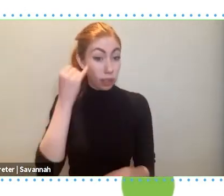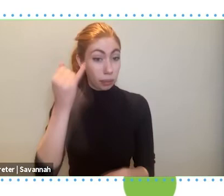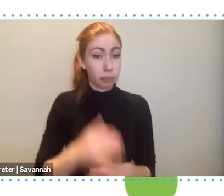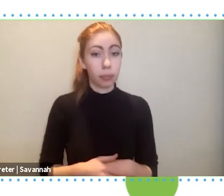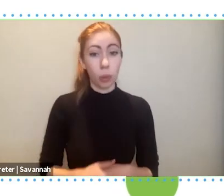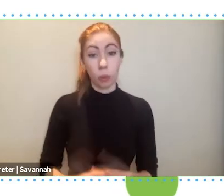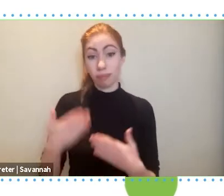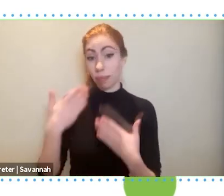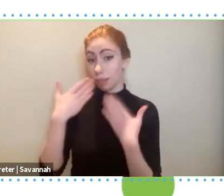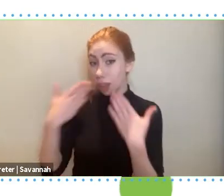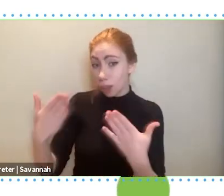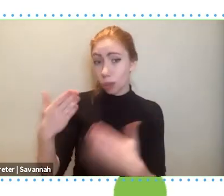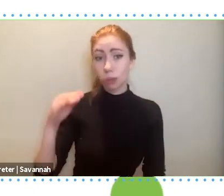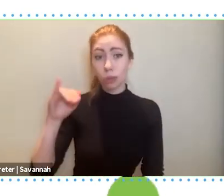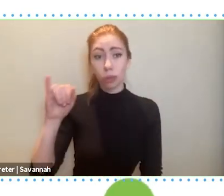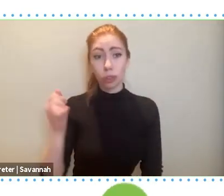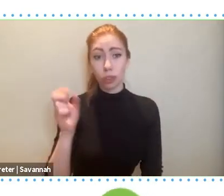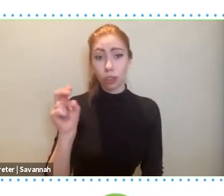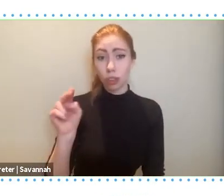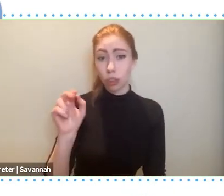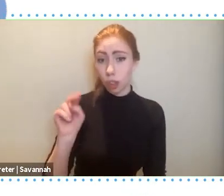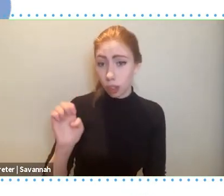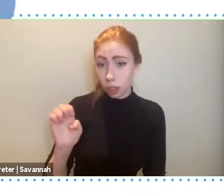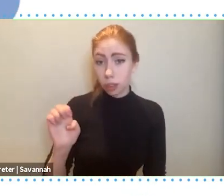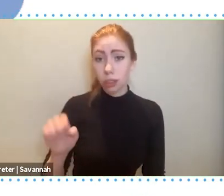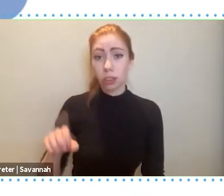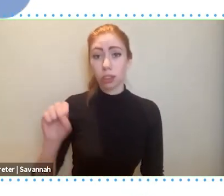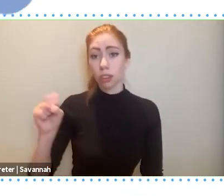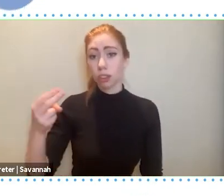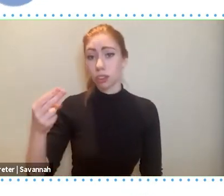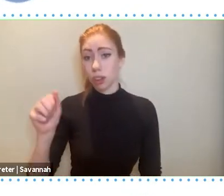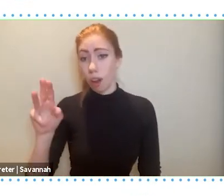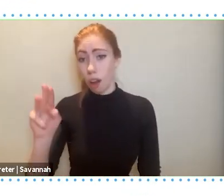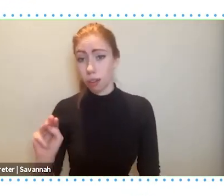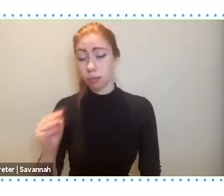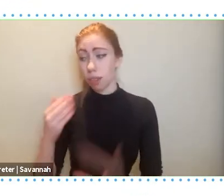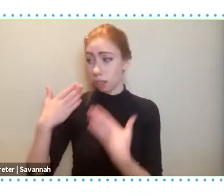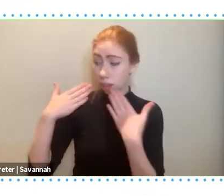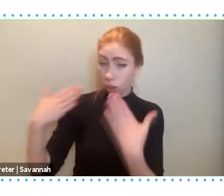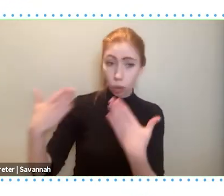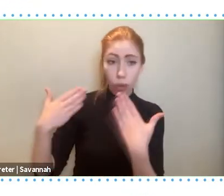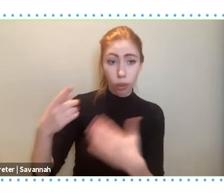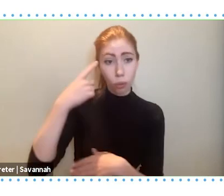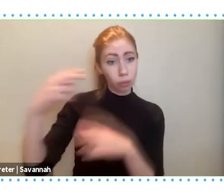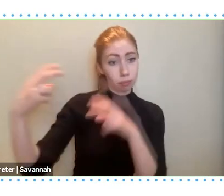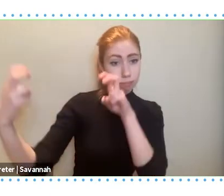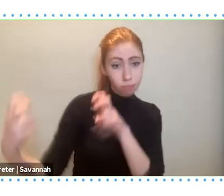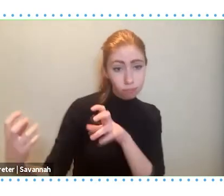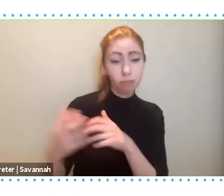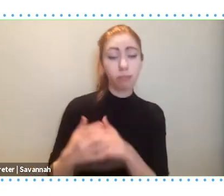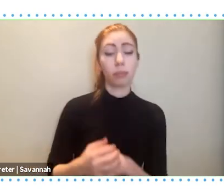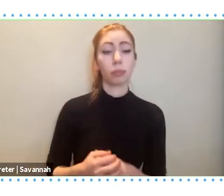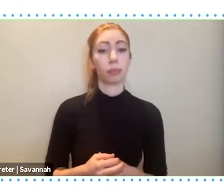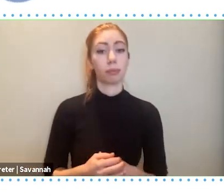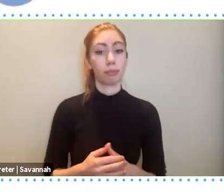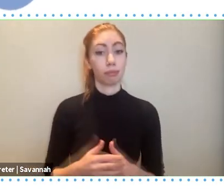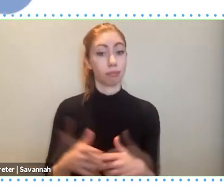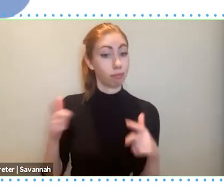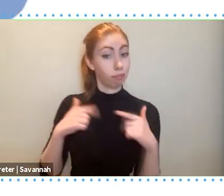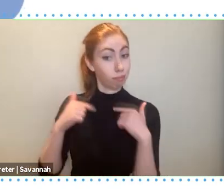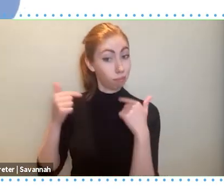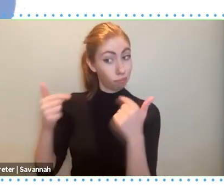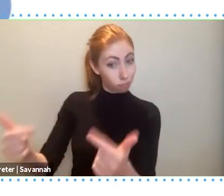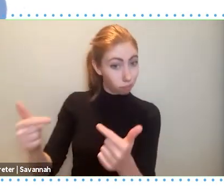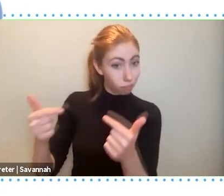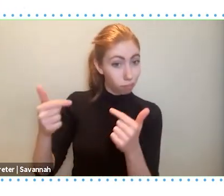your work on this and for sitting through this grill session. You did really well. And over to you, Paul, for